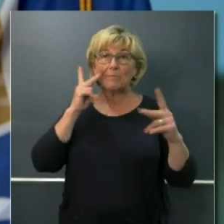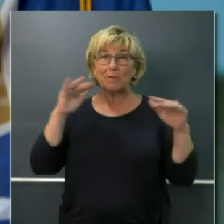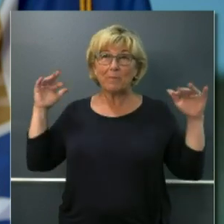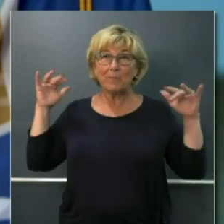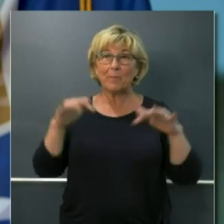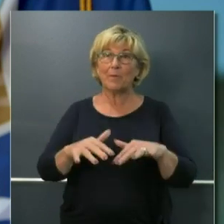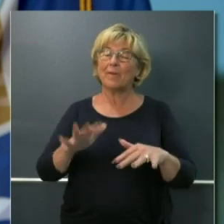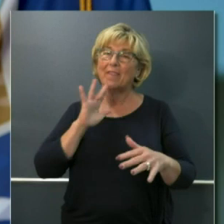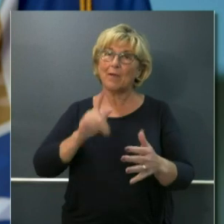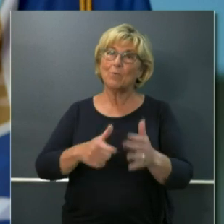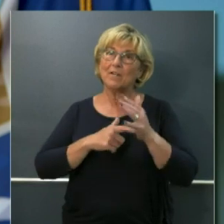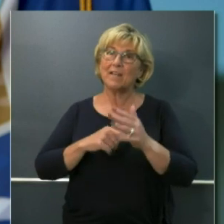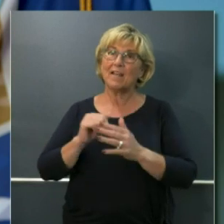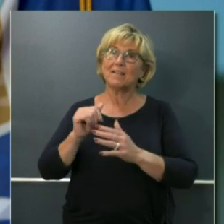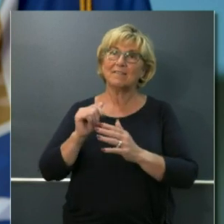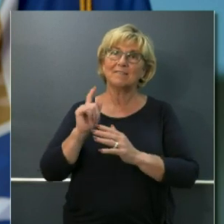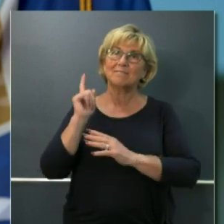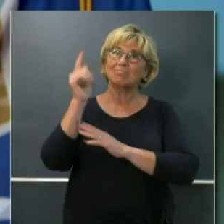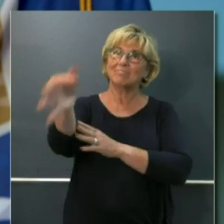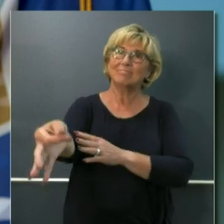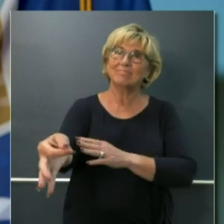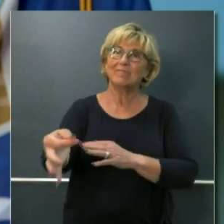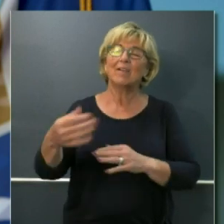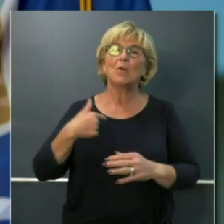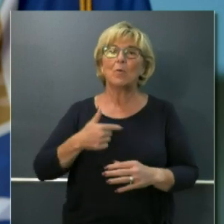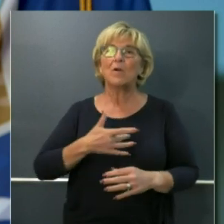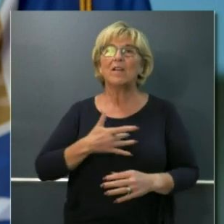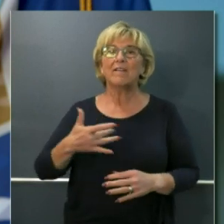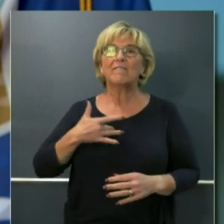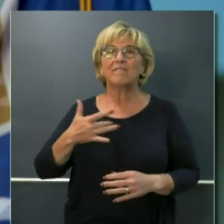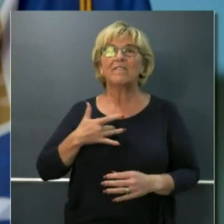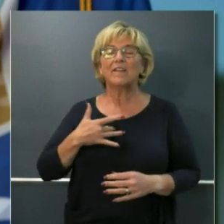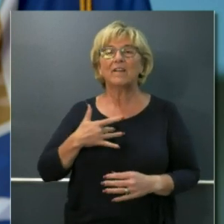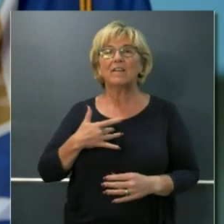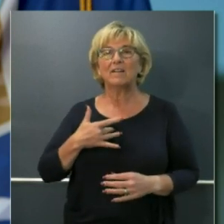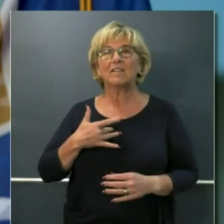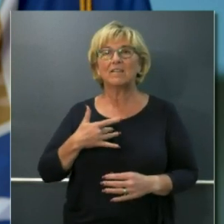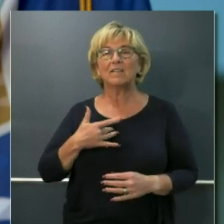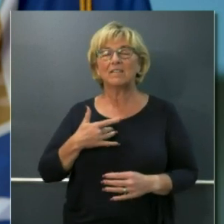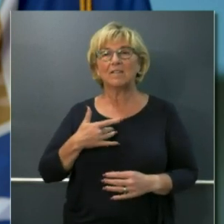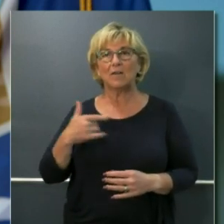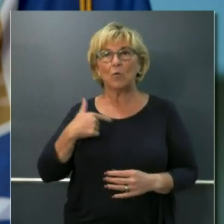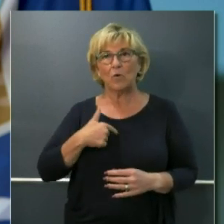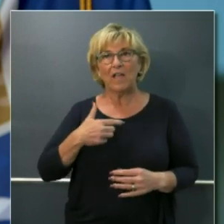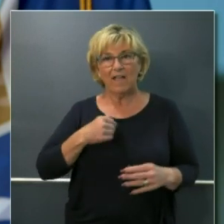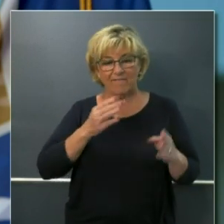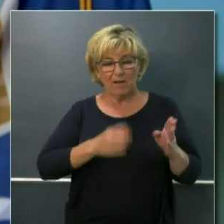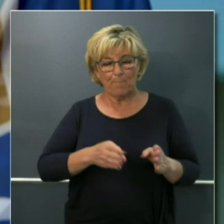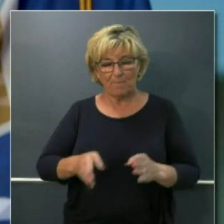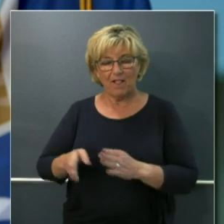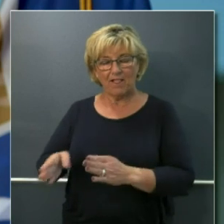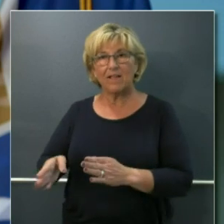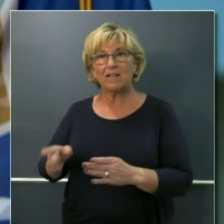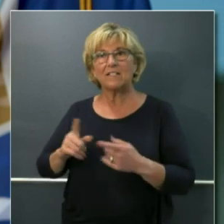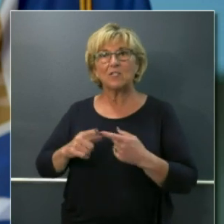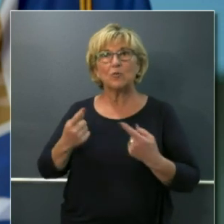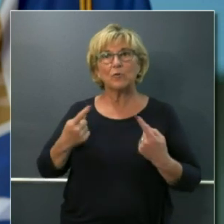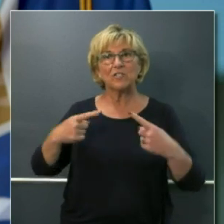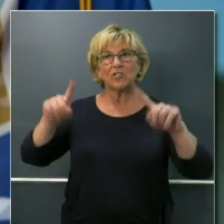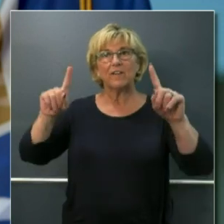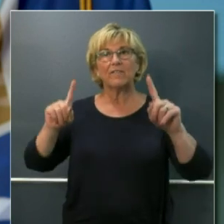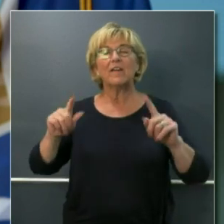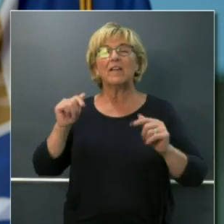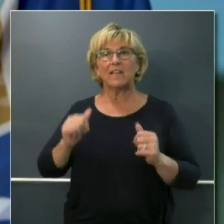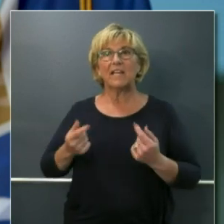will take some time. But nonetheless, we believe we do have a framework that we can achieve, and we